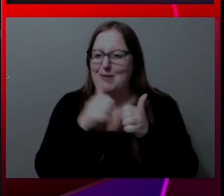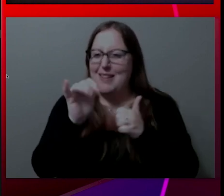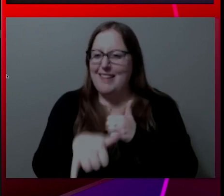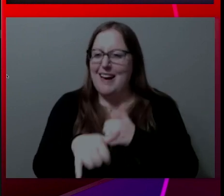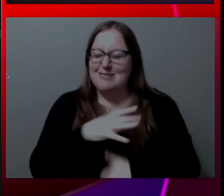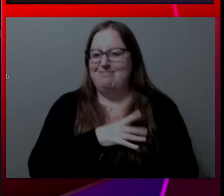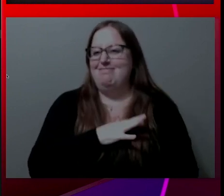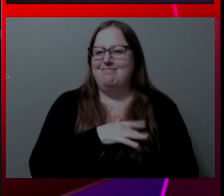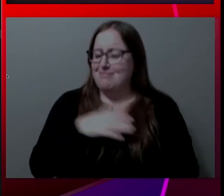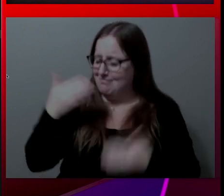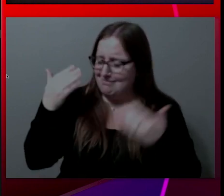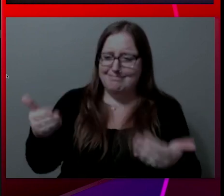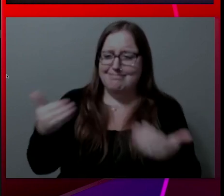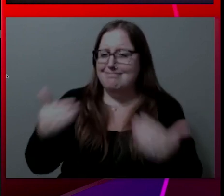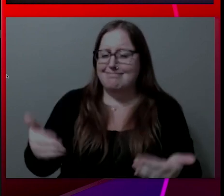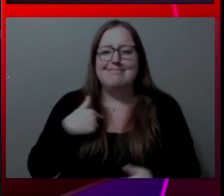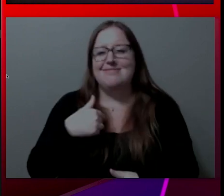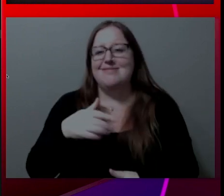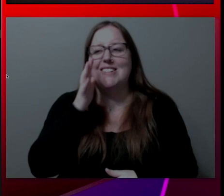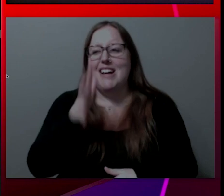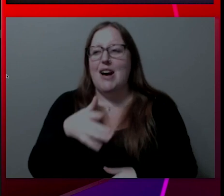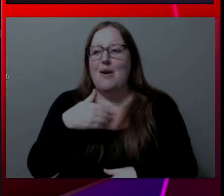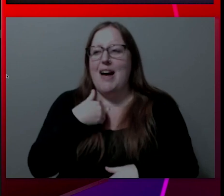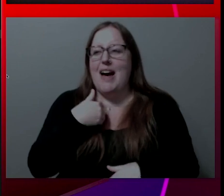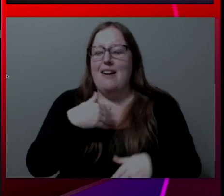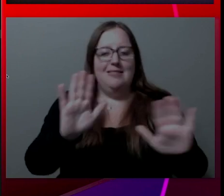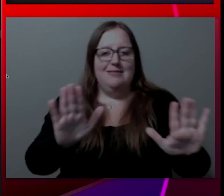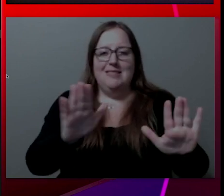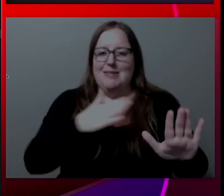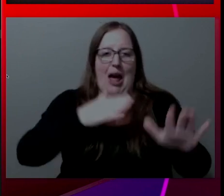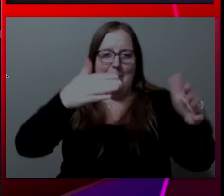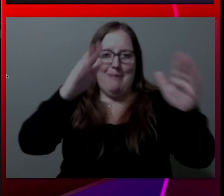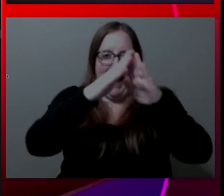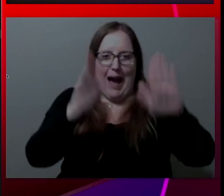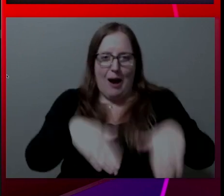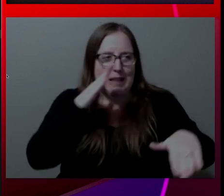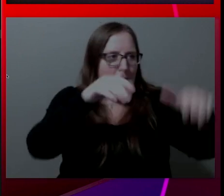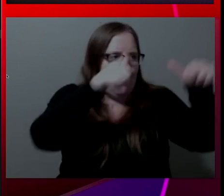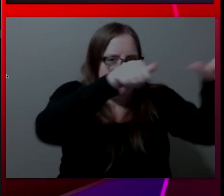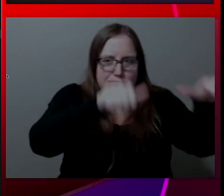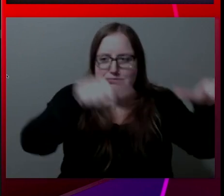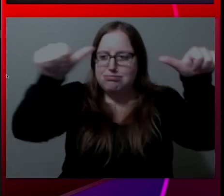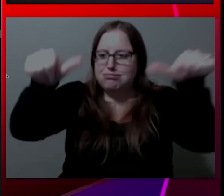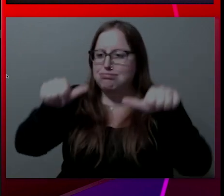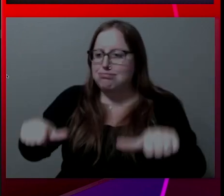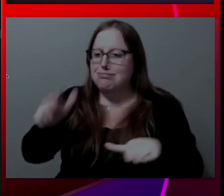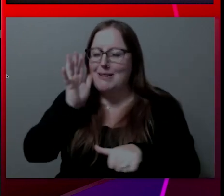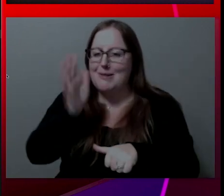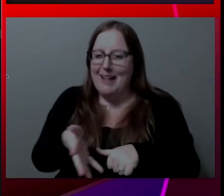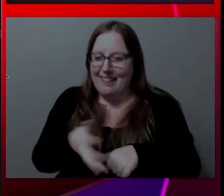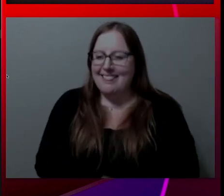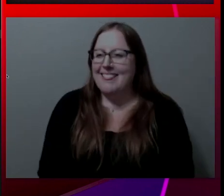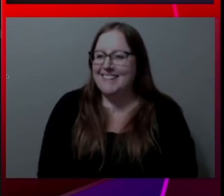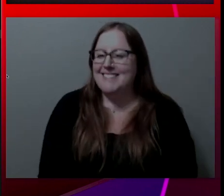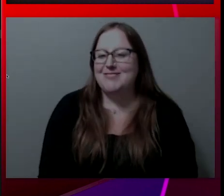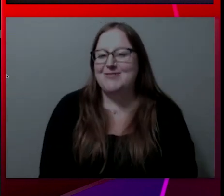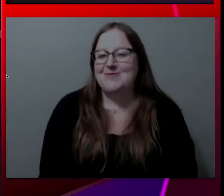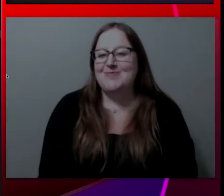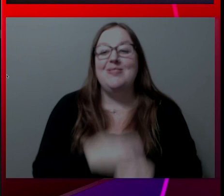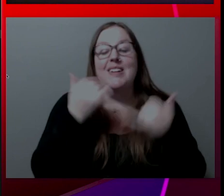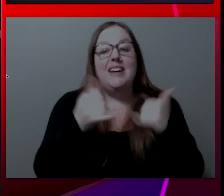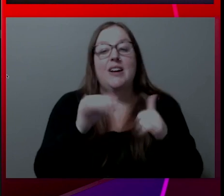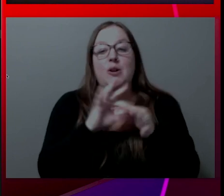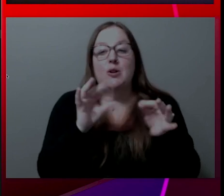this. Feel free. And I'm going to have this all plastered across my house. This is awesome stuff. Now, obviously, you mentioned